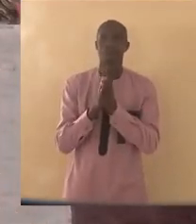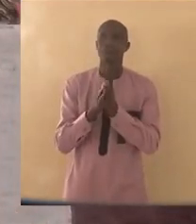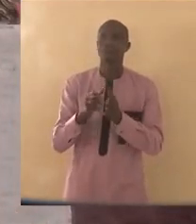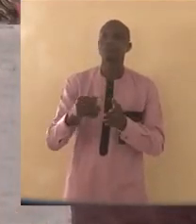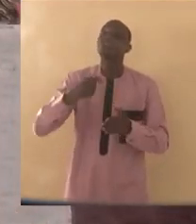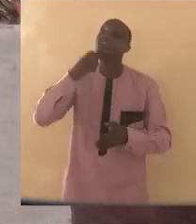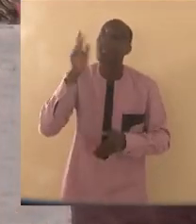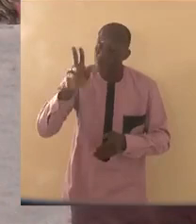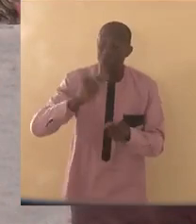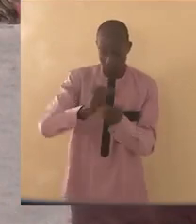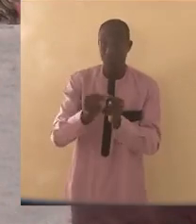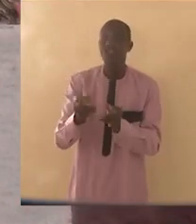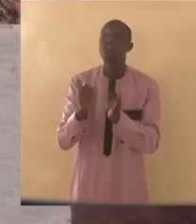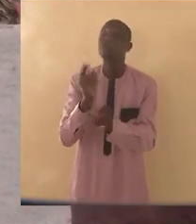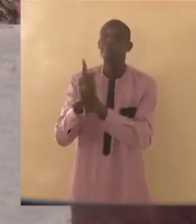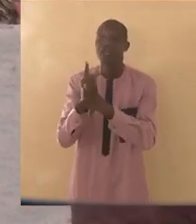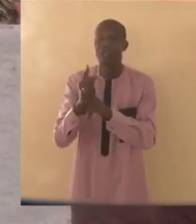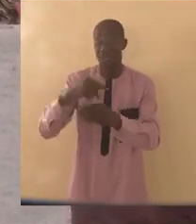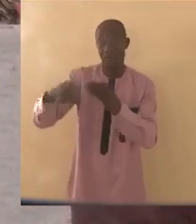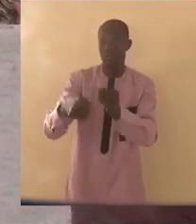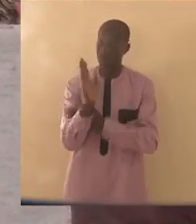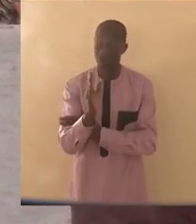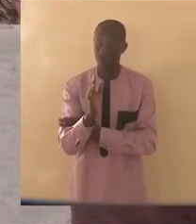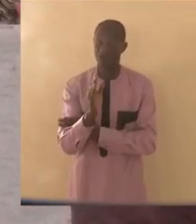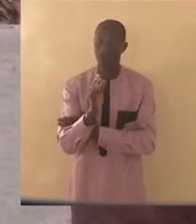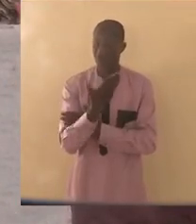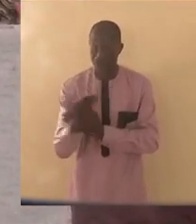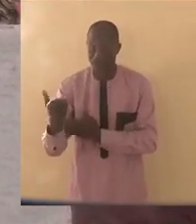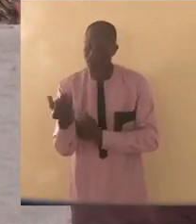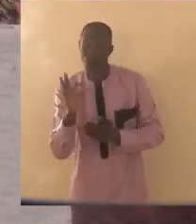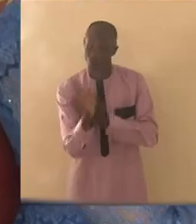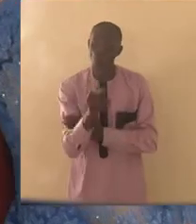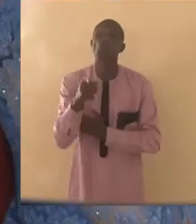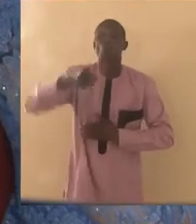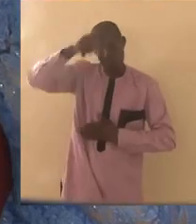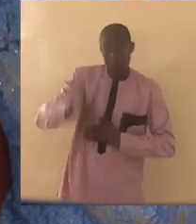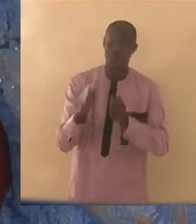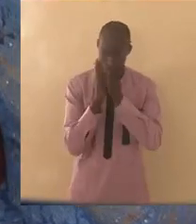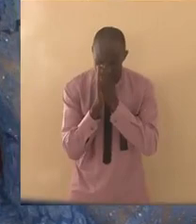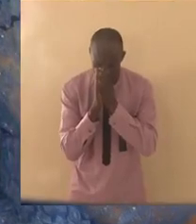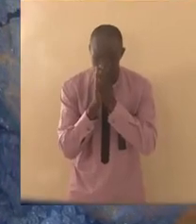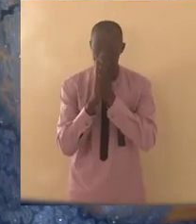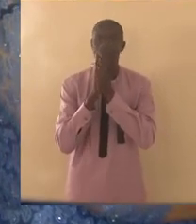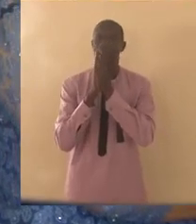Let me tell your neighbor, if you really care about God and the things of God, you must learn to pray.